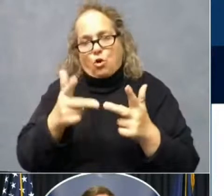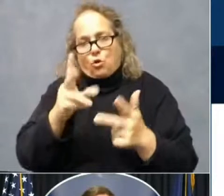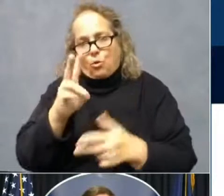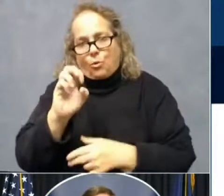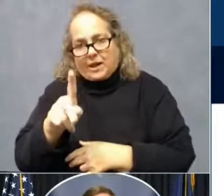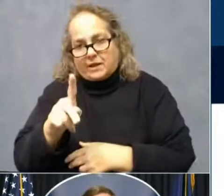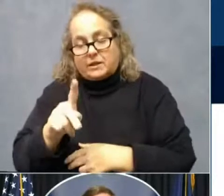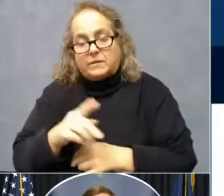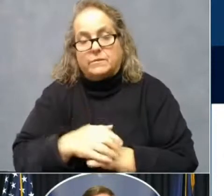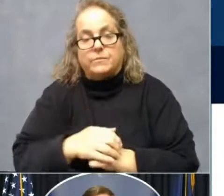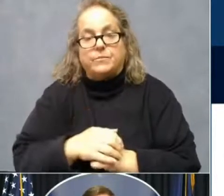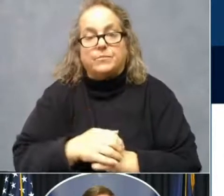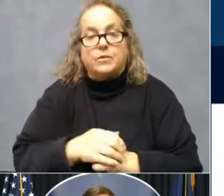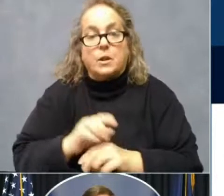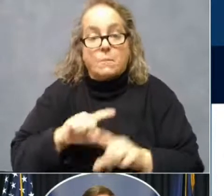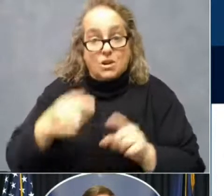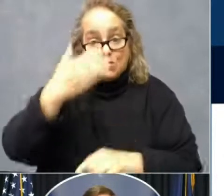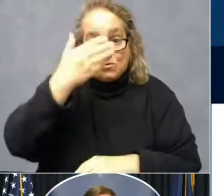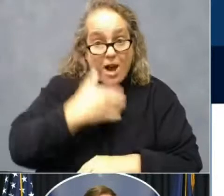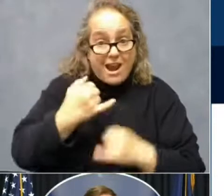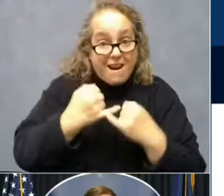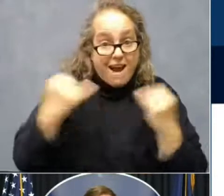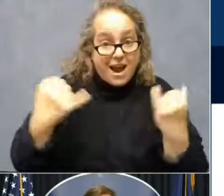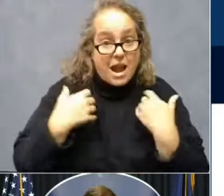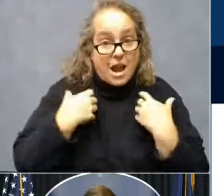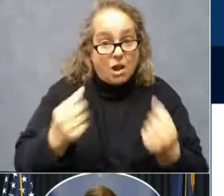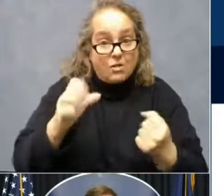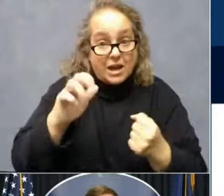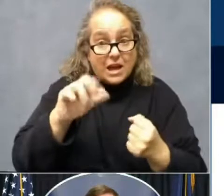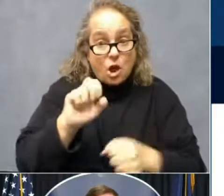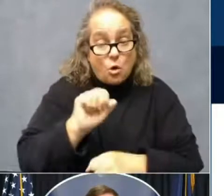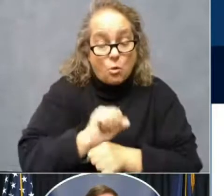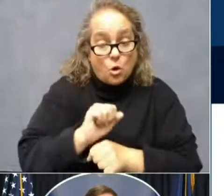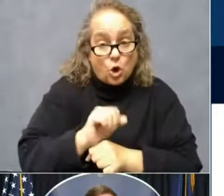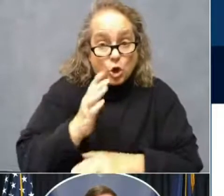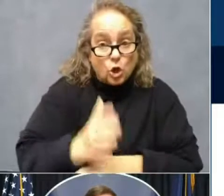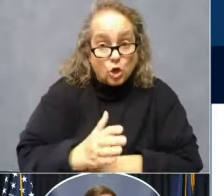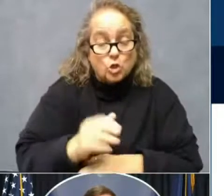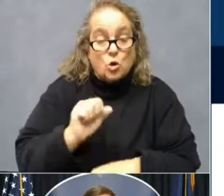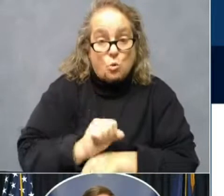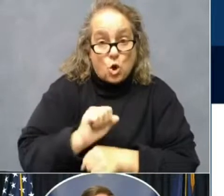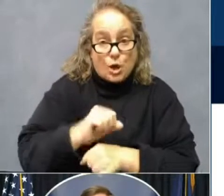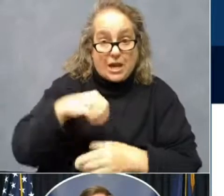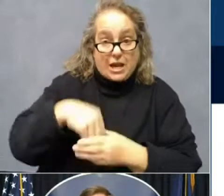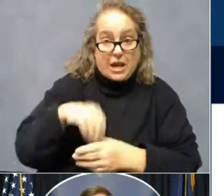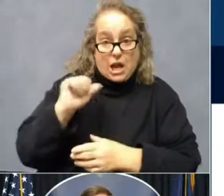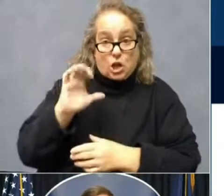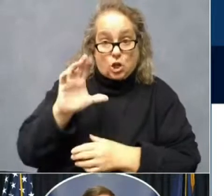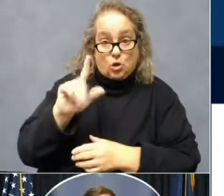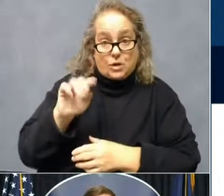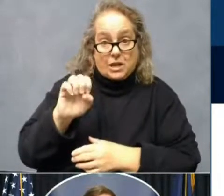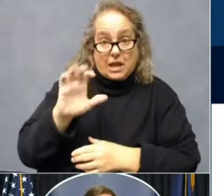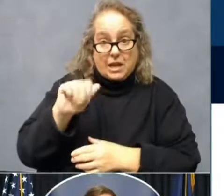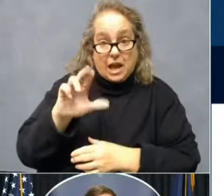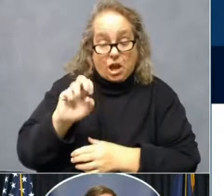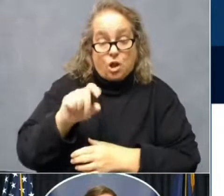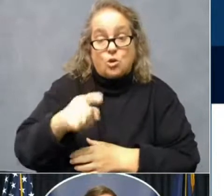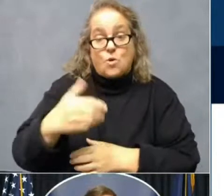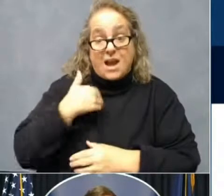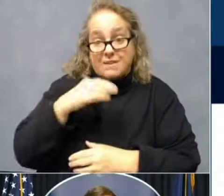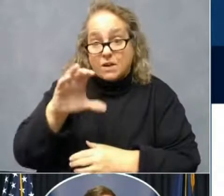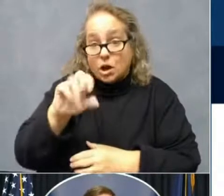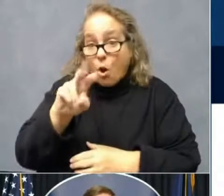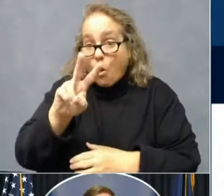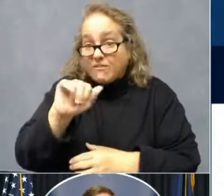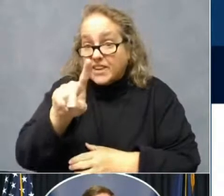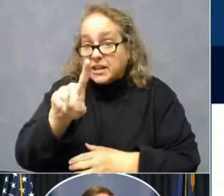frontline healthcare workers working in these acute care hospitals where you have a COVID wing and an ER,